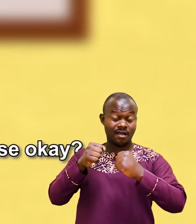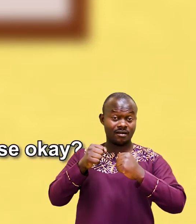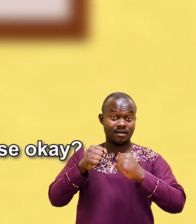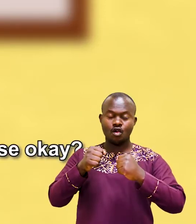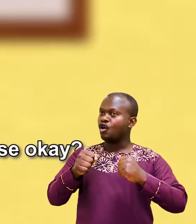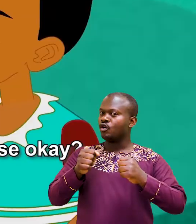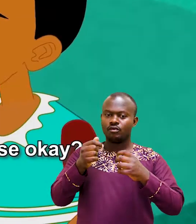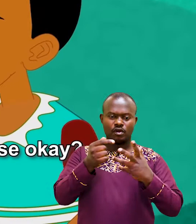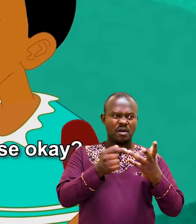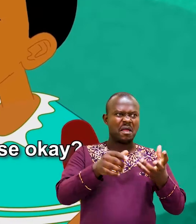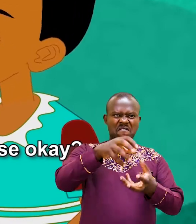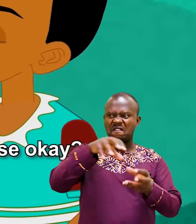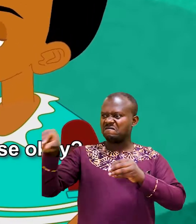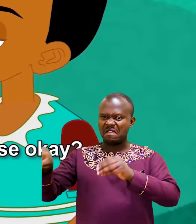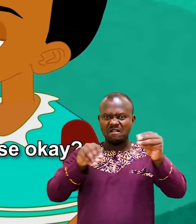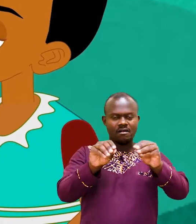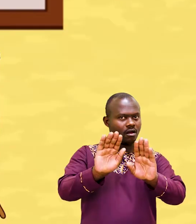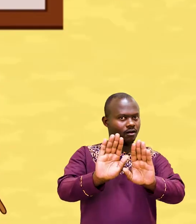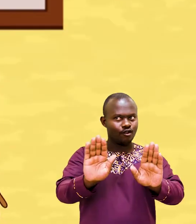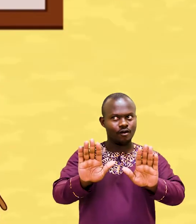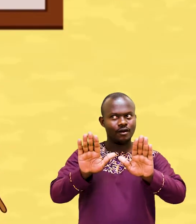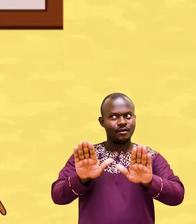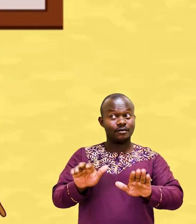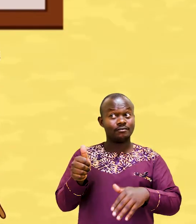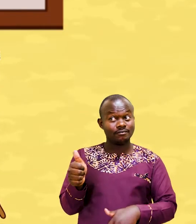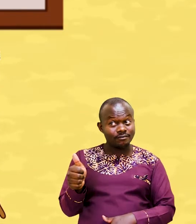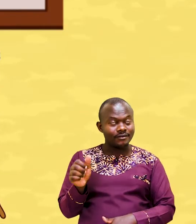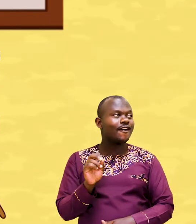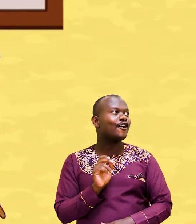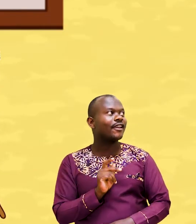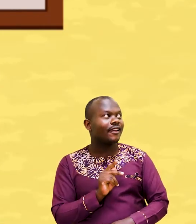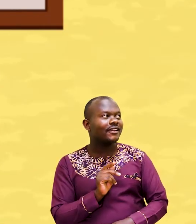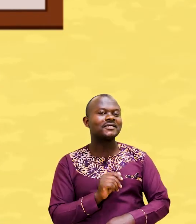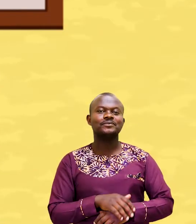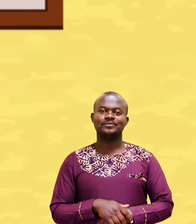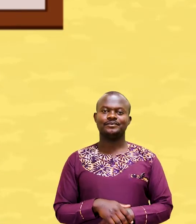don't disorganize the house. Okay? Okay.